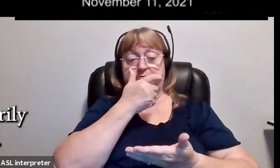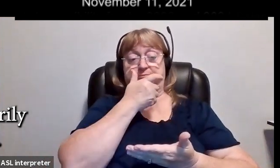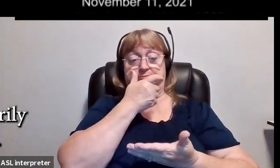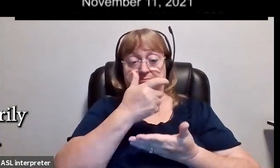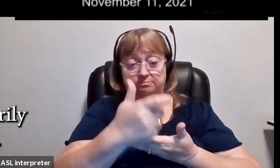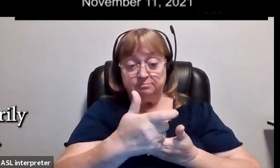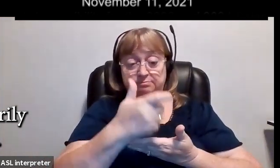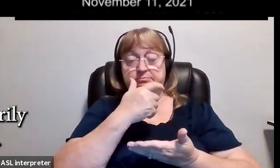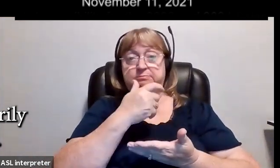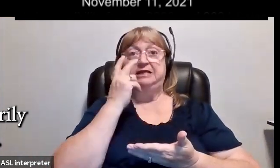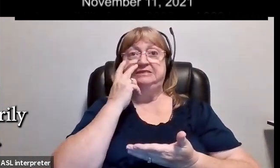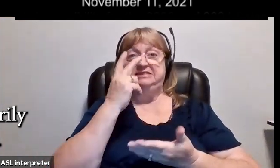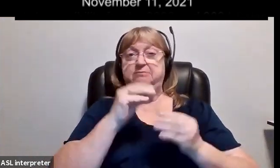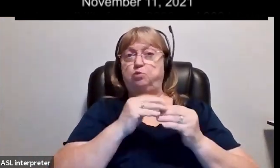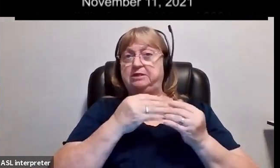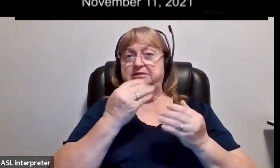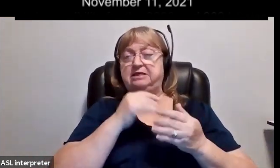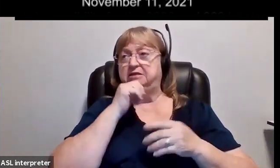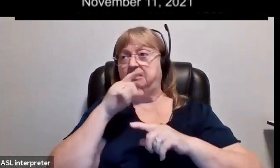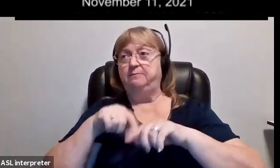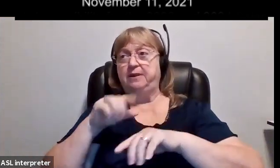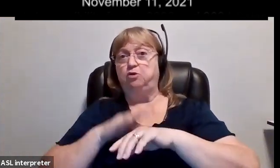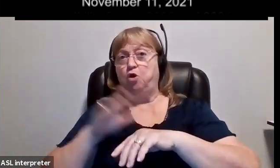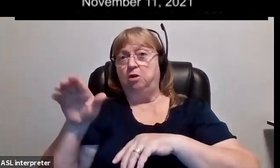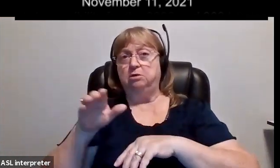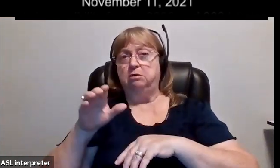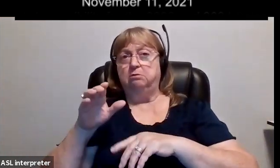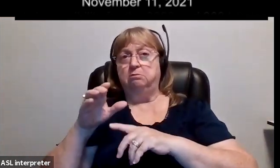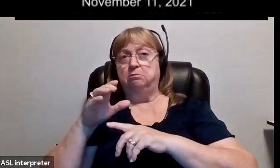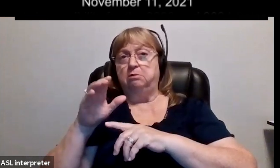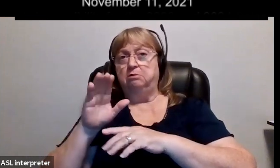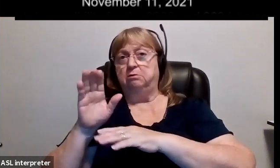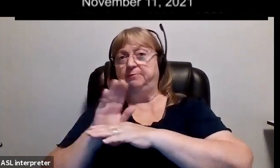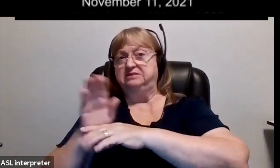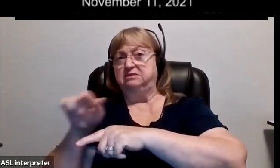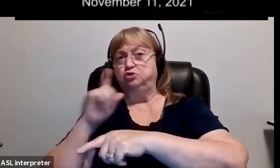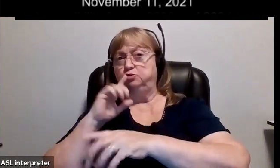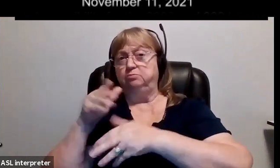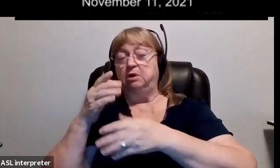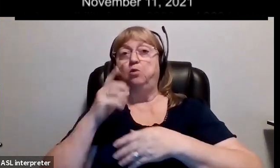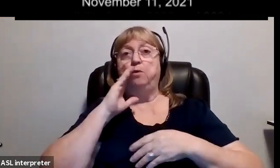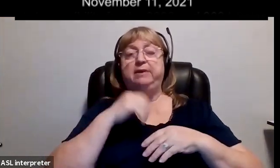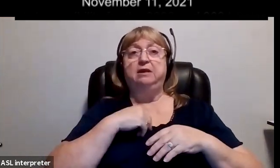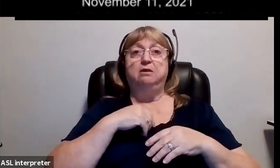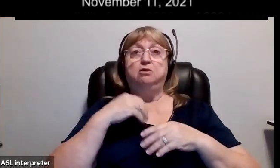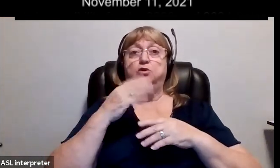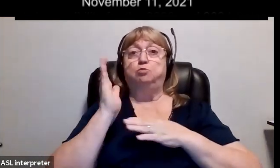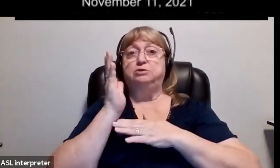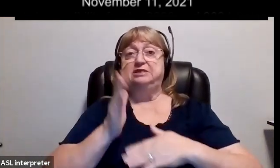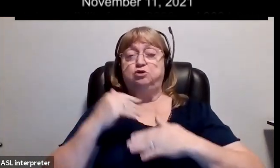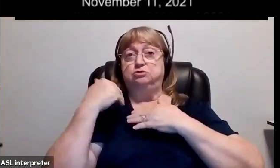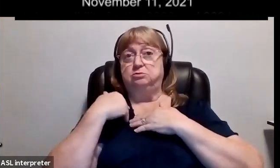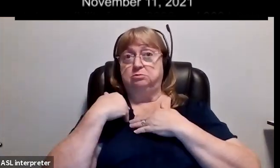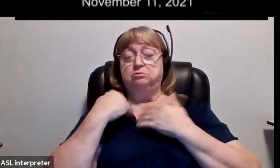necessarily the venue to accommodate that. It'll be on the presenter to provide that. And today's QR code goes to